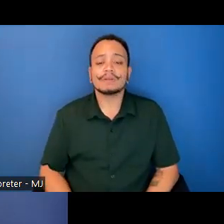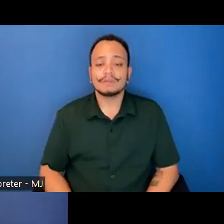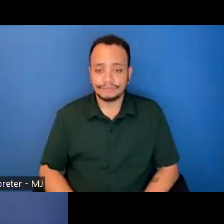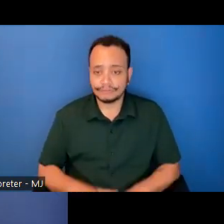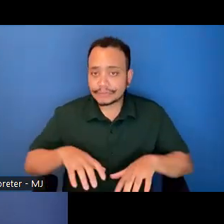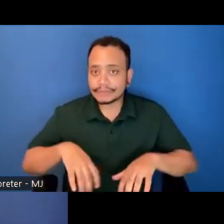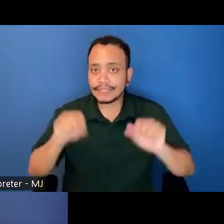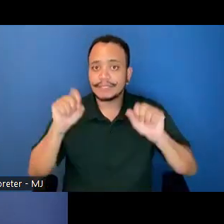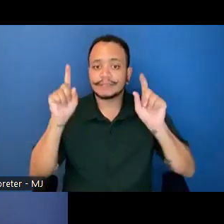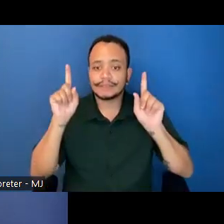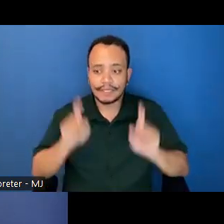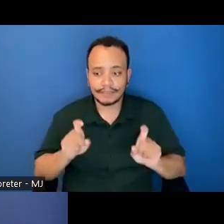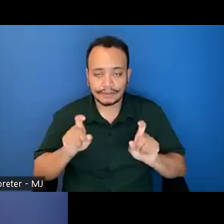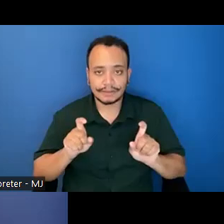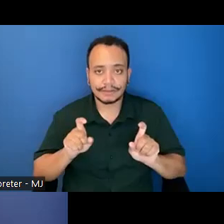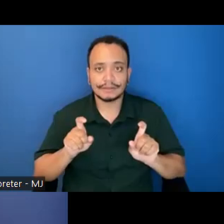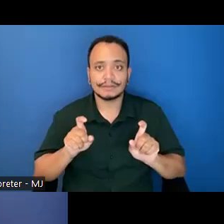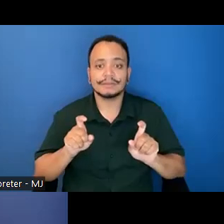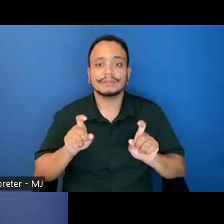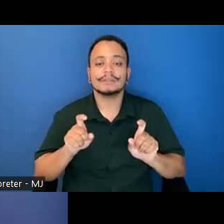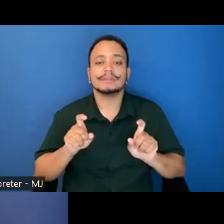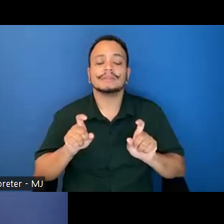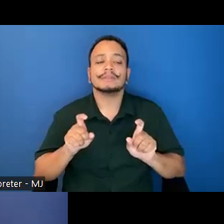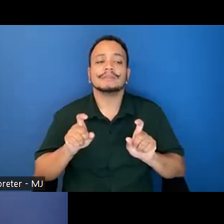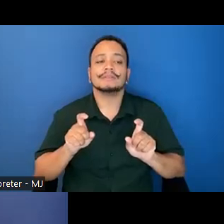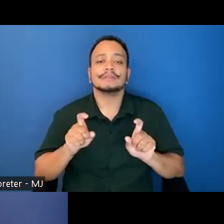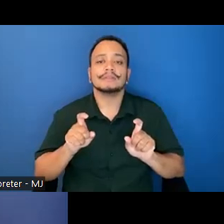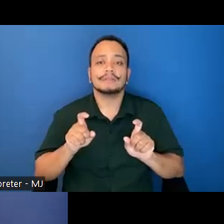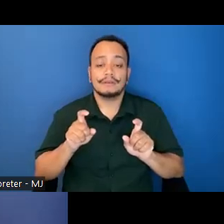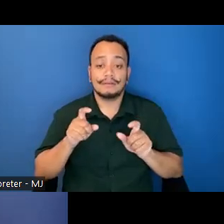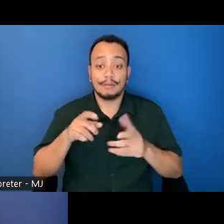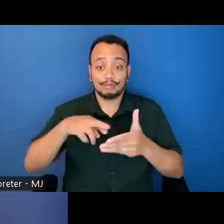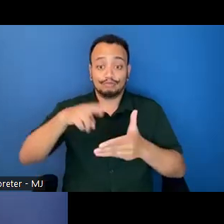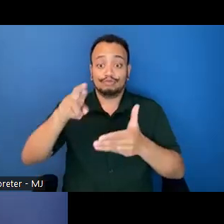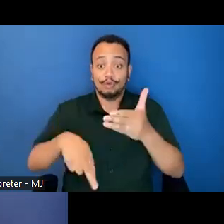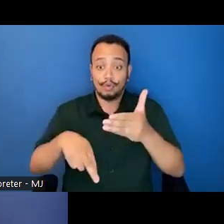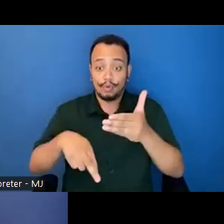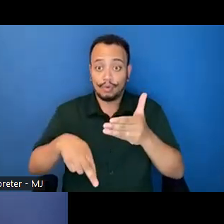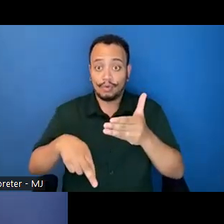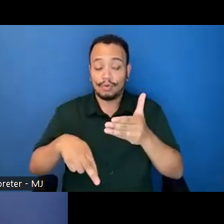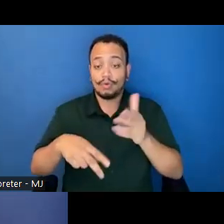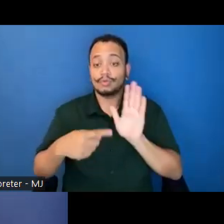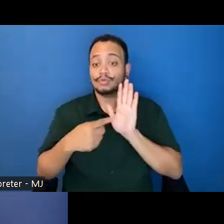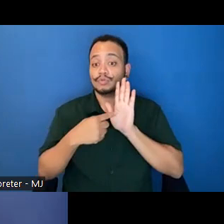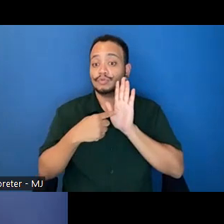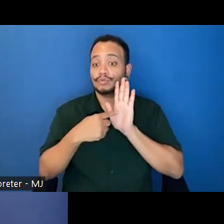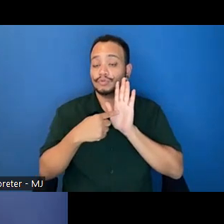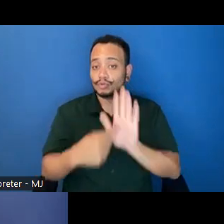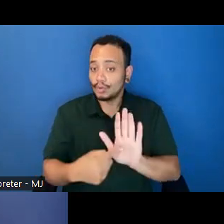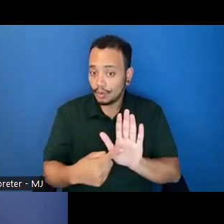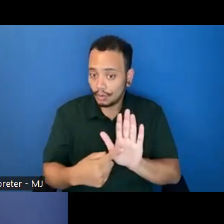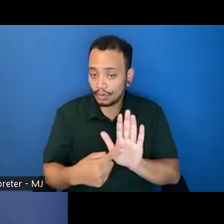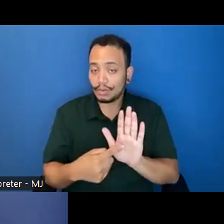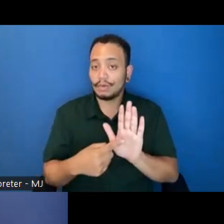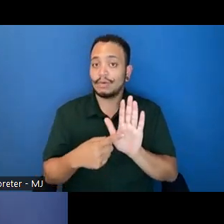finished, that they actually came up with careers that might on the surface look a